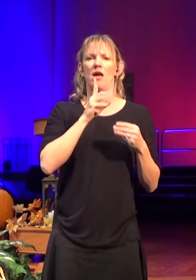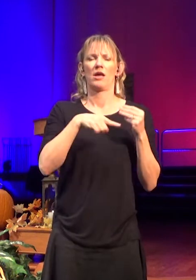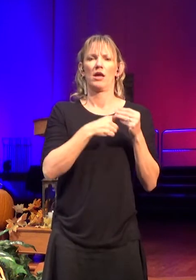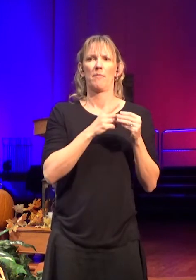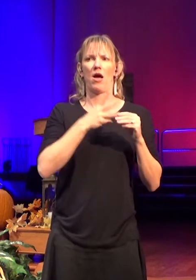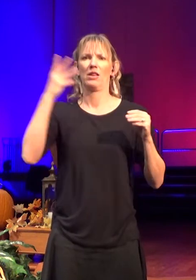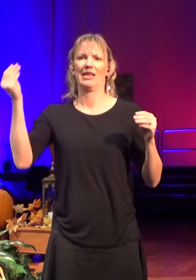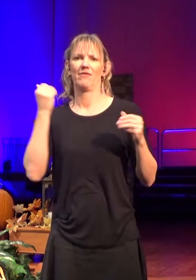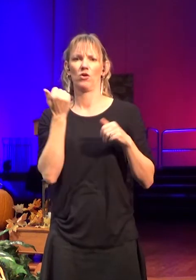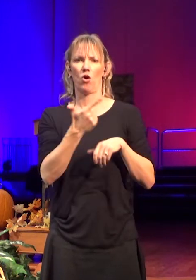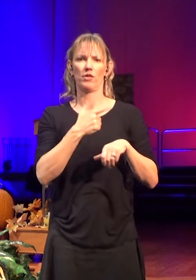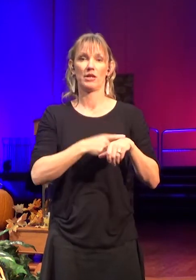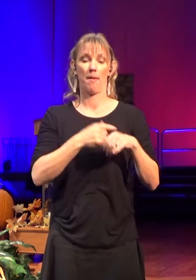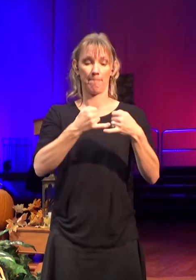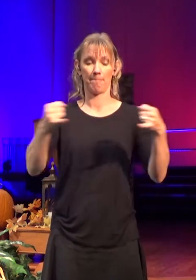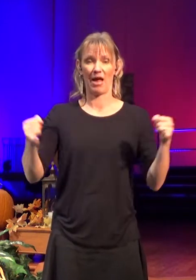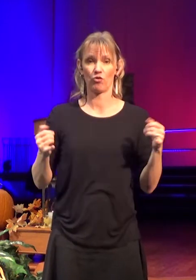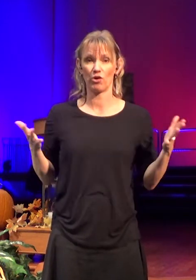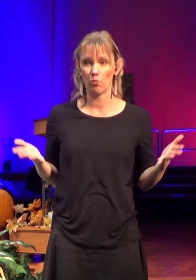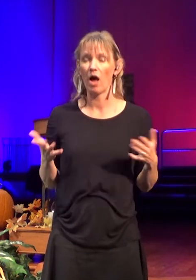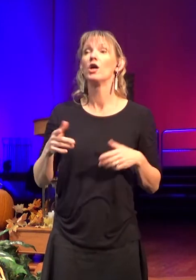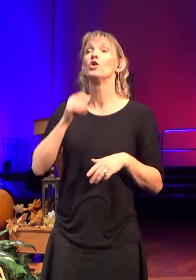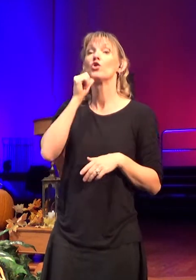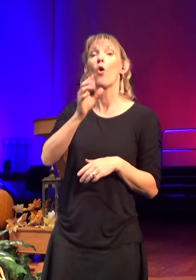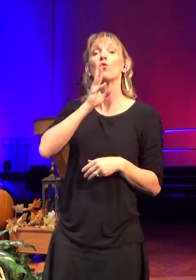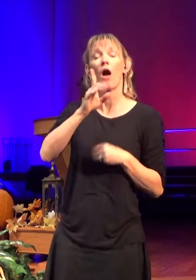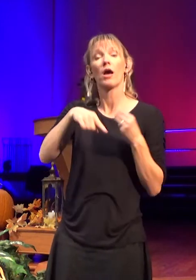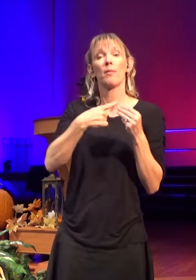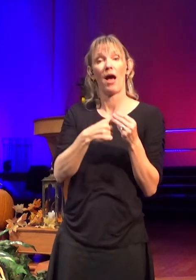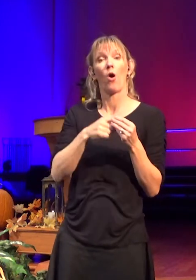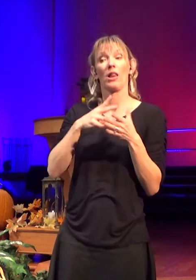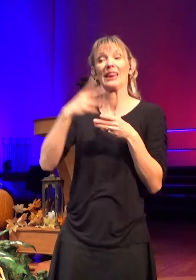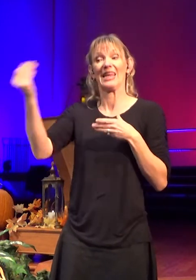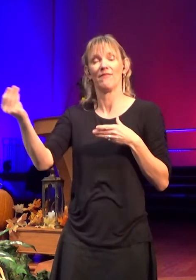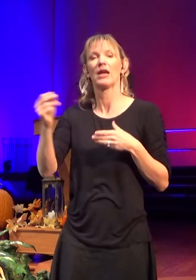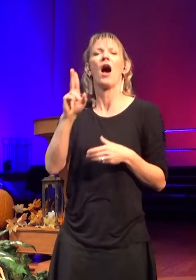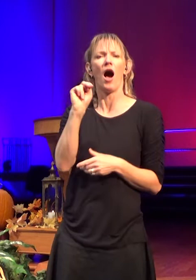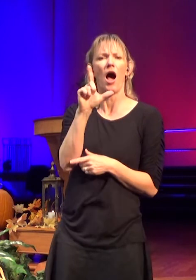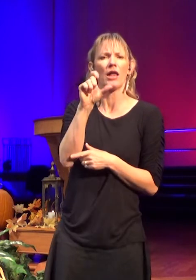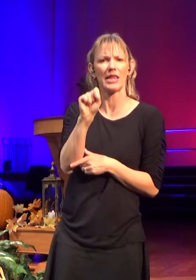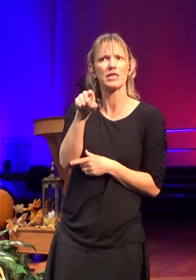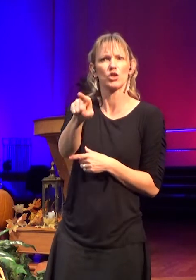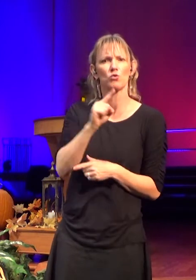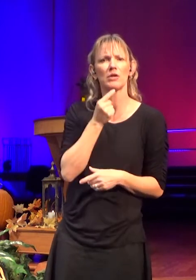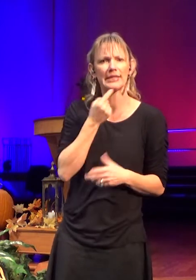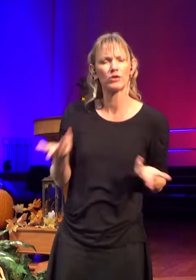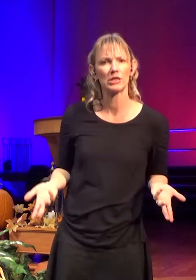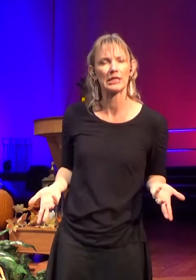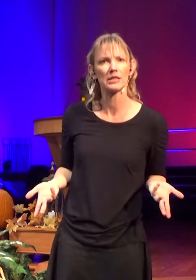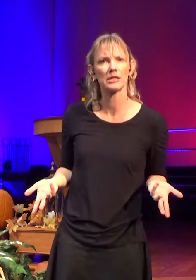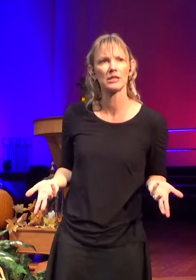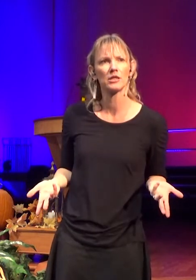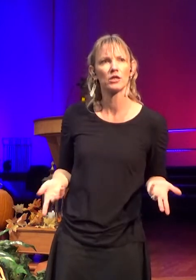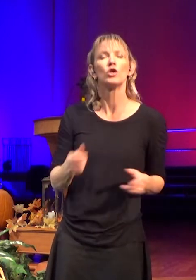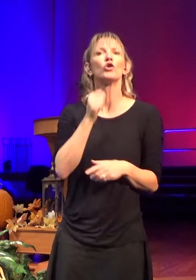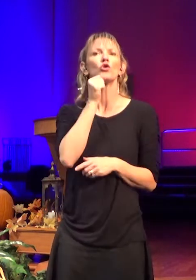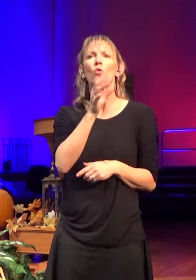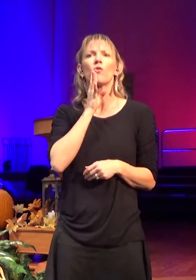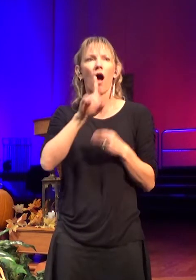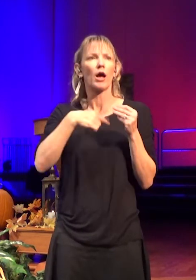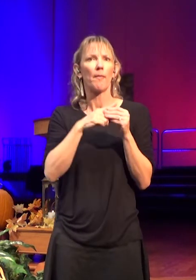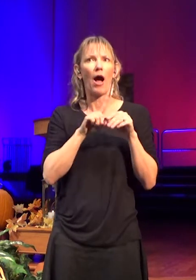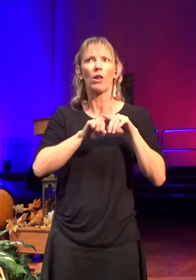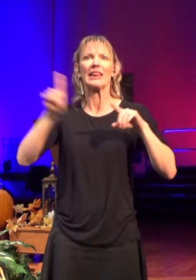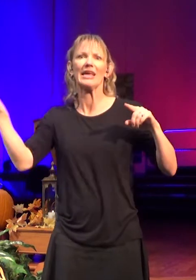all of the time. So she set a boundary with me. The boundary: don't talk about leaving unless you're serious. Don't talk